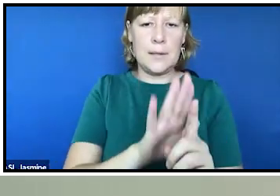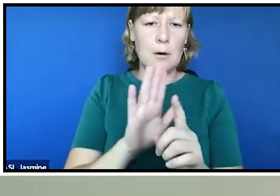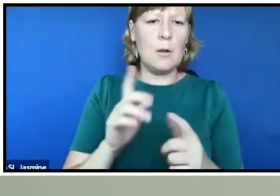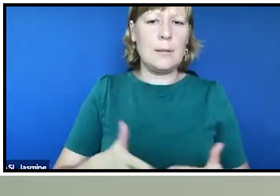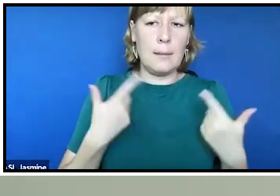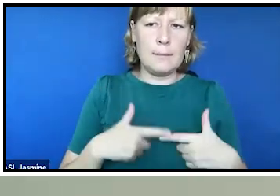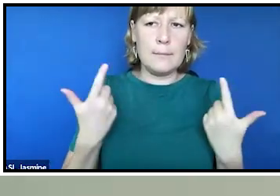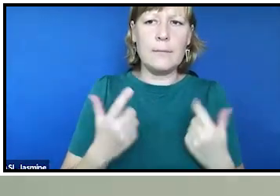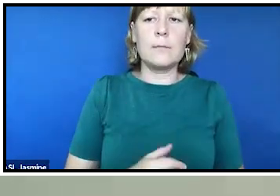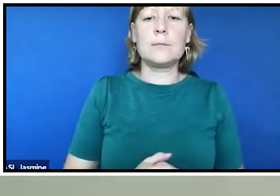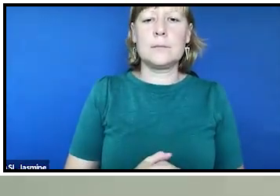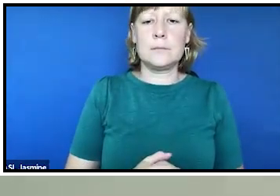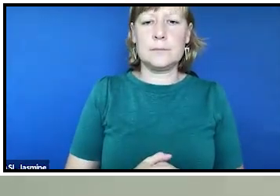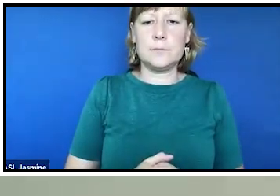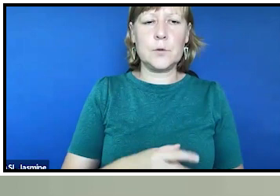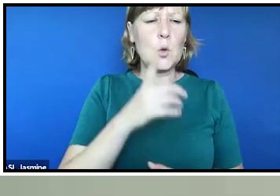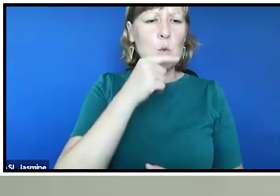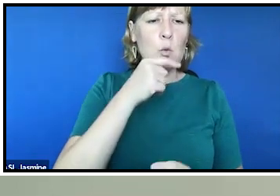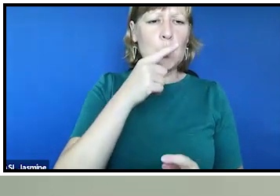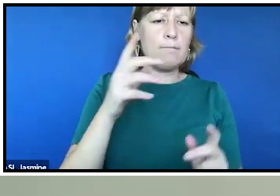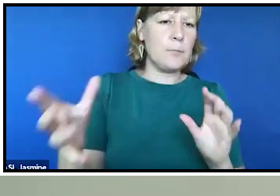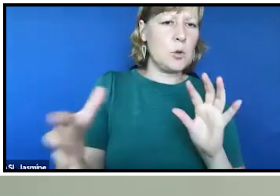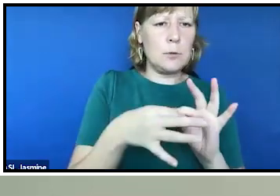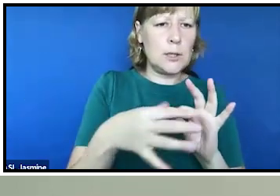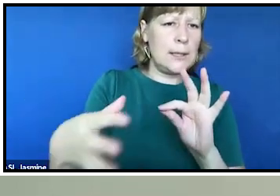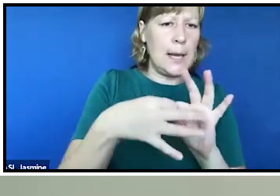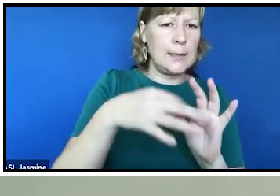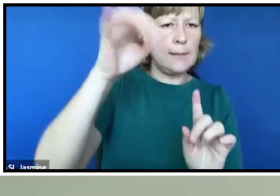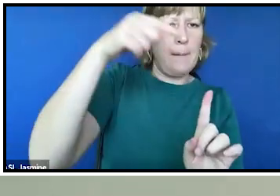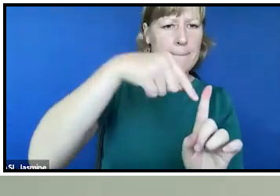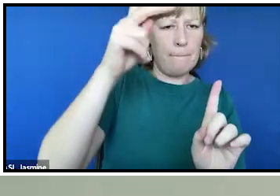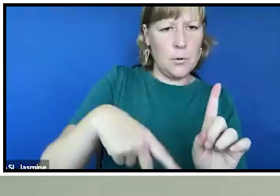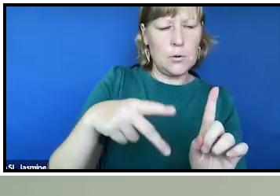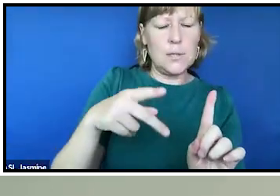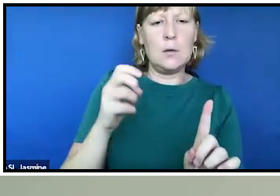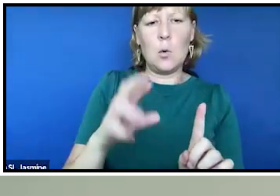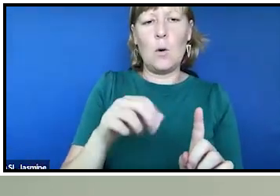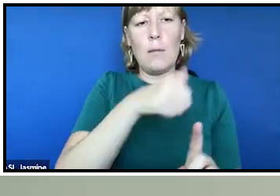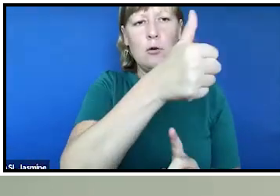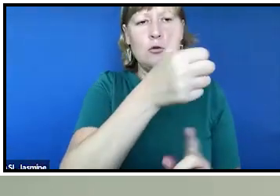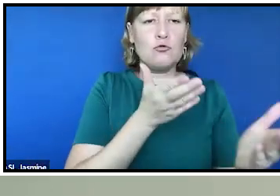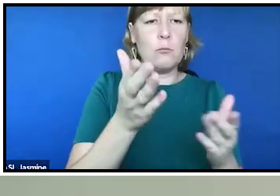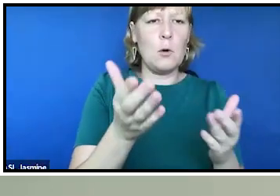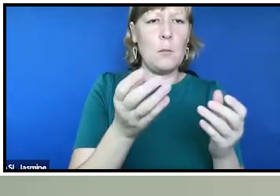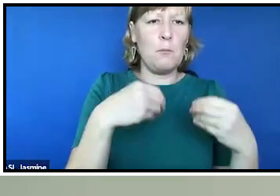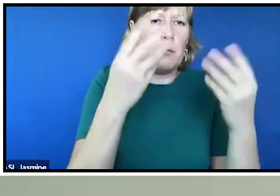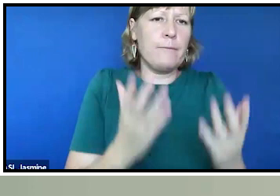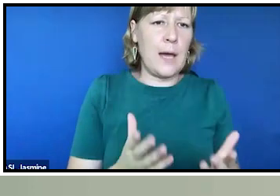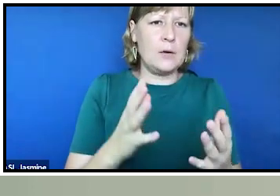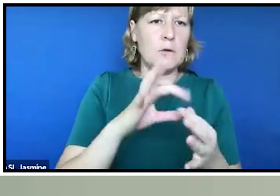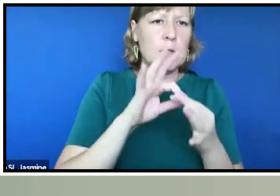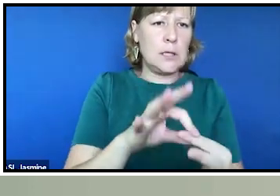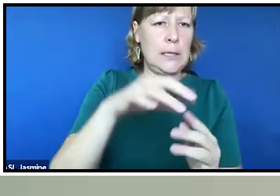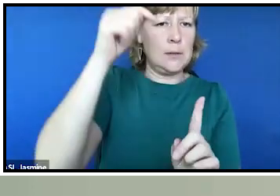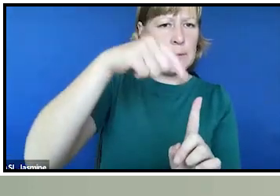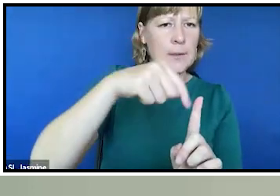individuals who are closest to that individual, any service providers who may be working with them. And then also talking about the individual